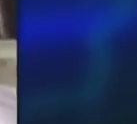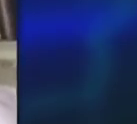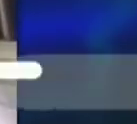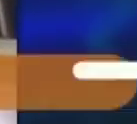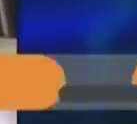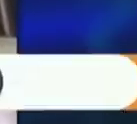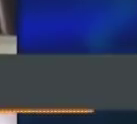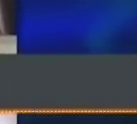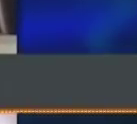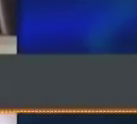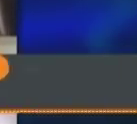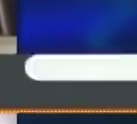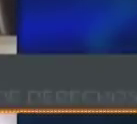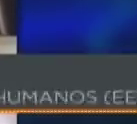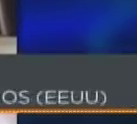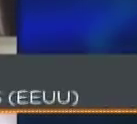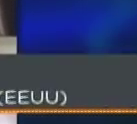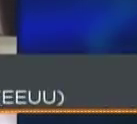fellow trade unionist.